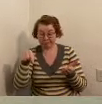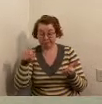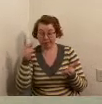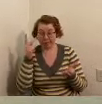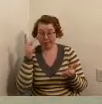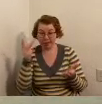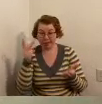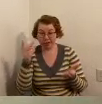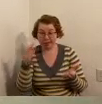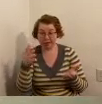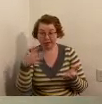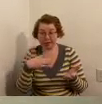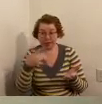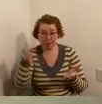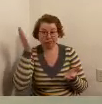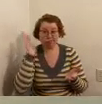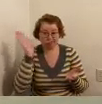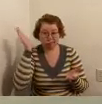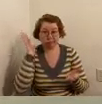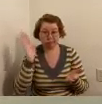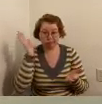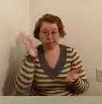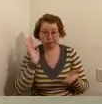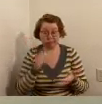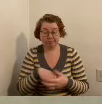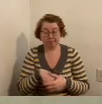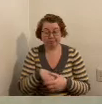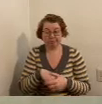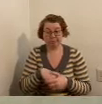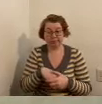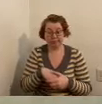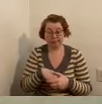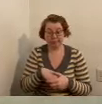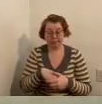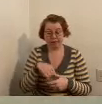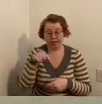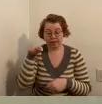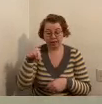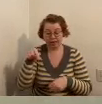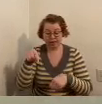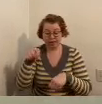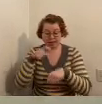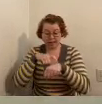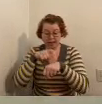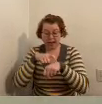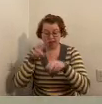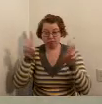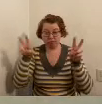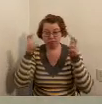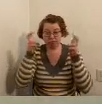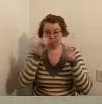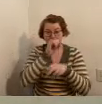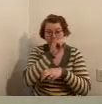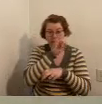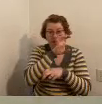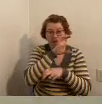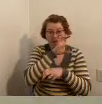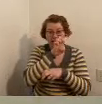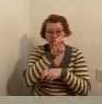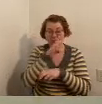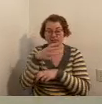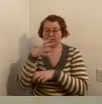what it used to look like. This period of time was called the Ice